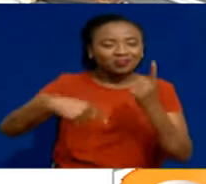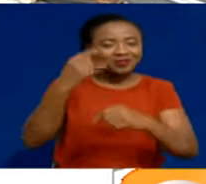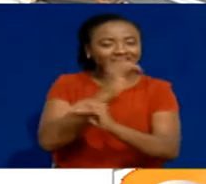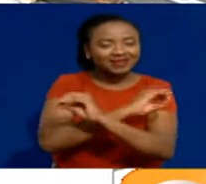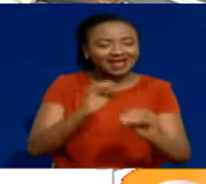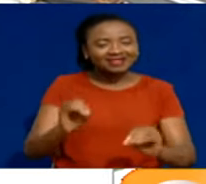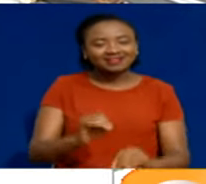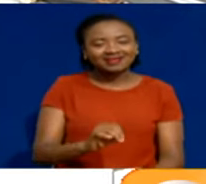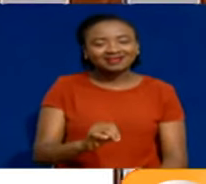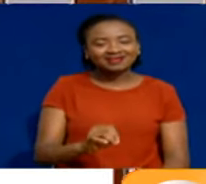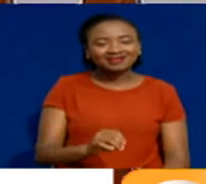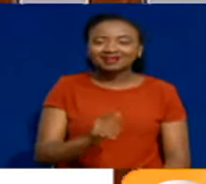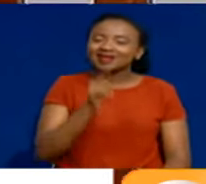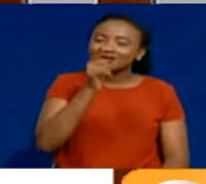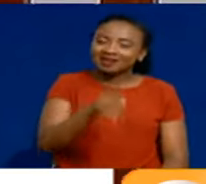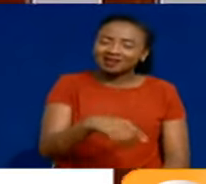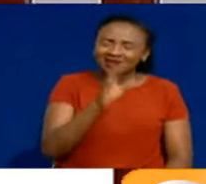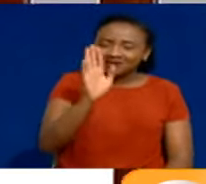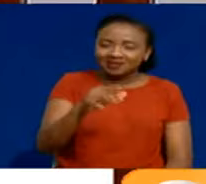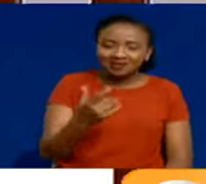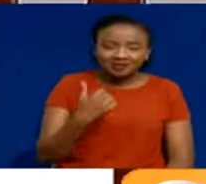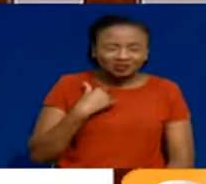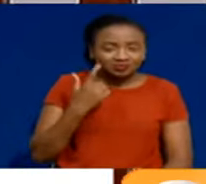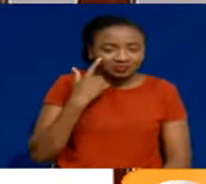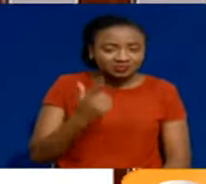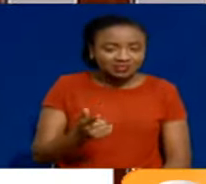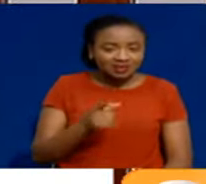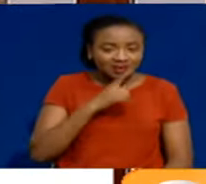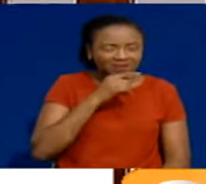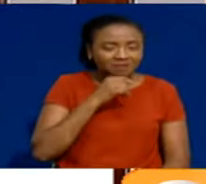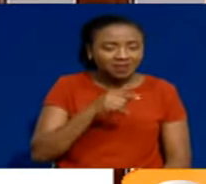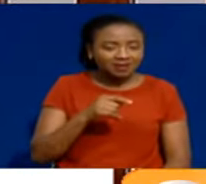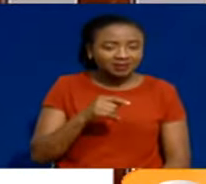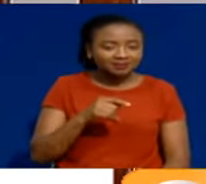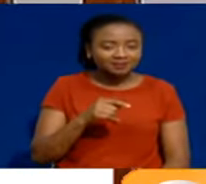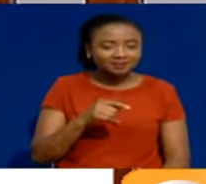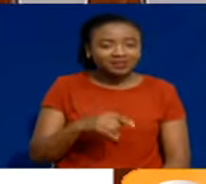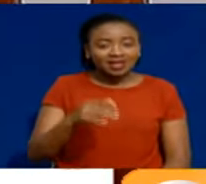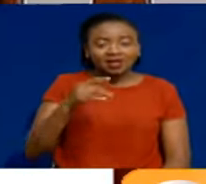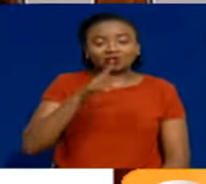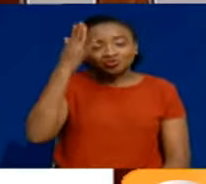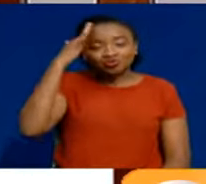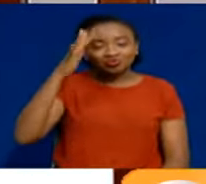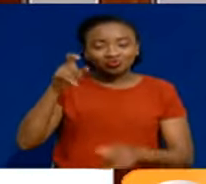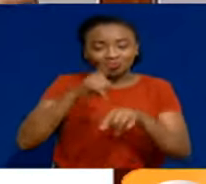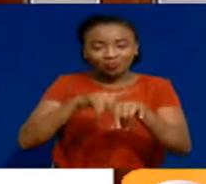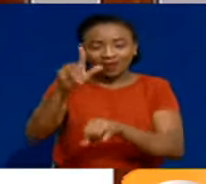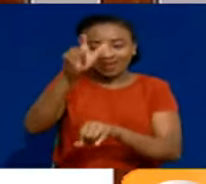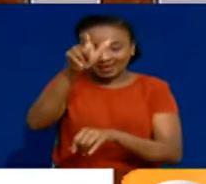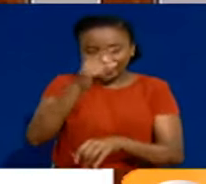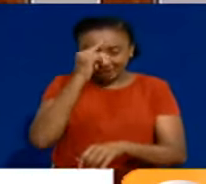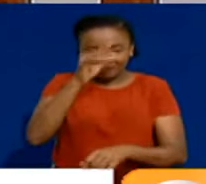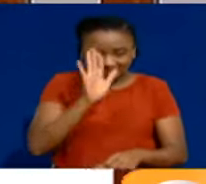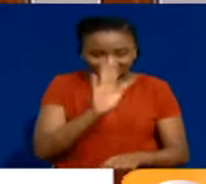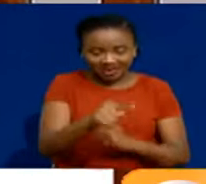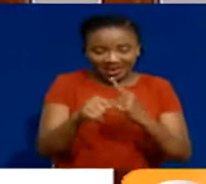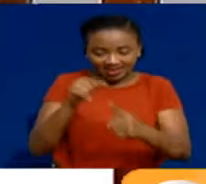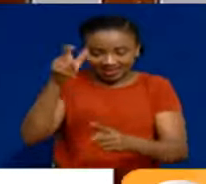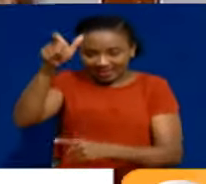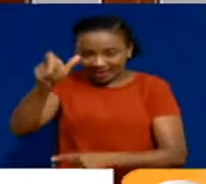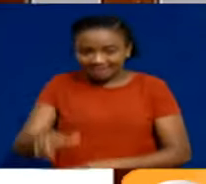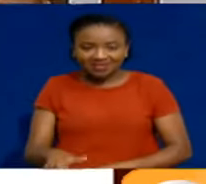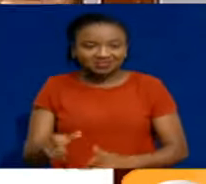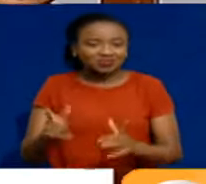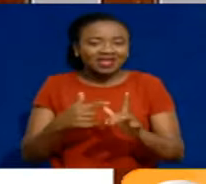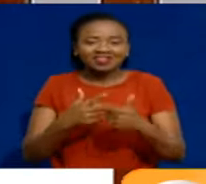If it were not for Floyd, the man that was killed like this. You know, once you kill, when your government kills, something can